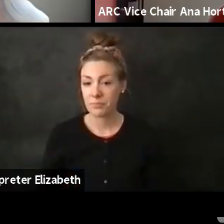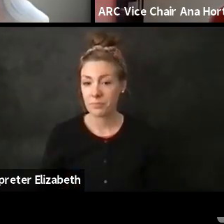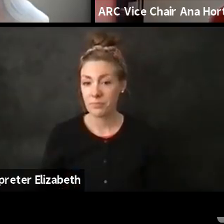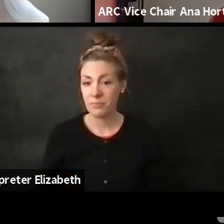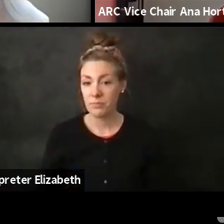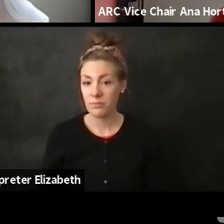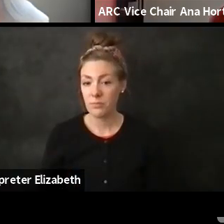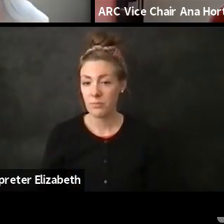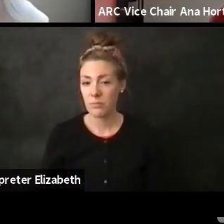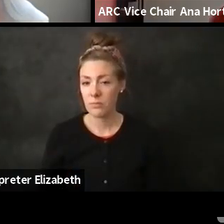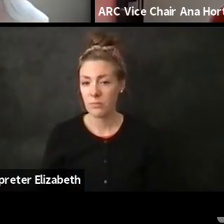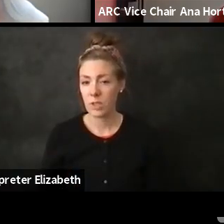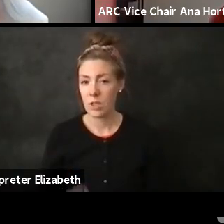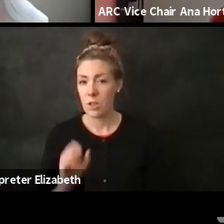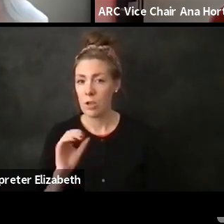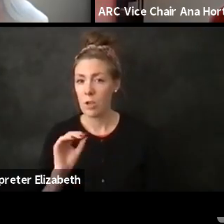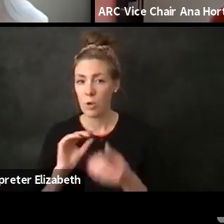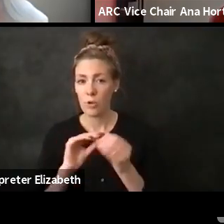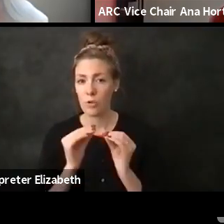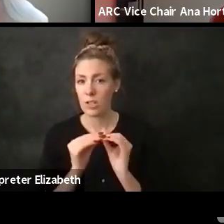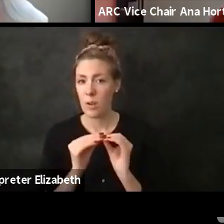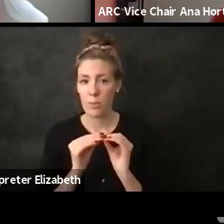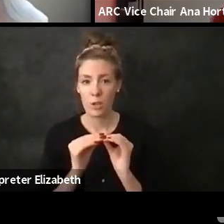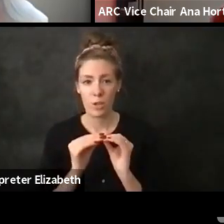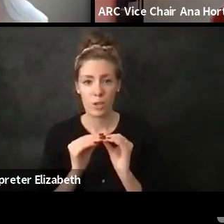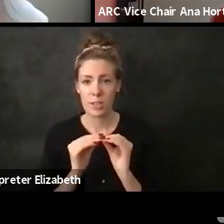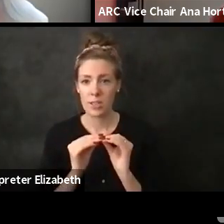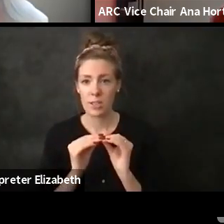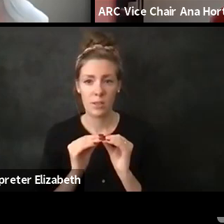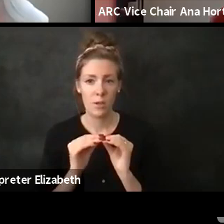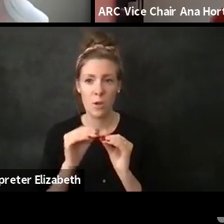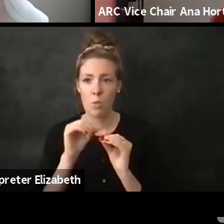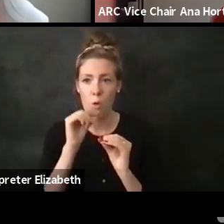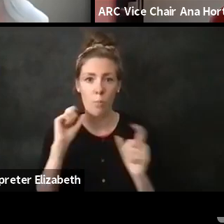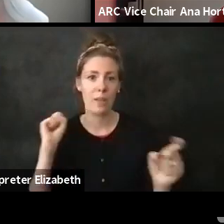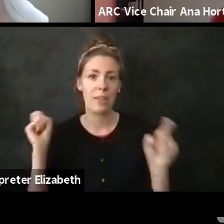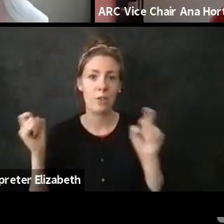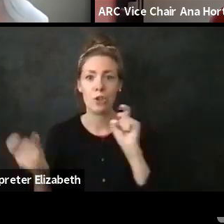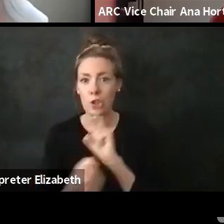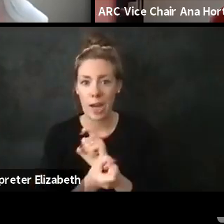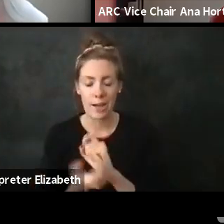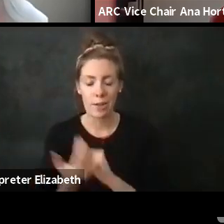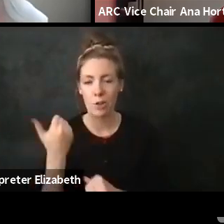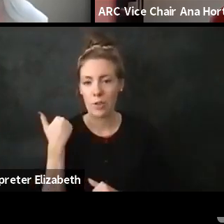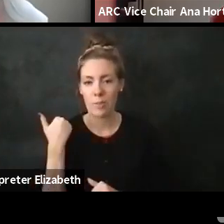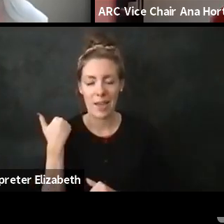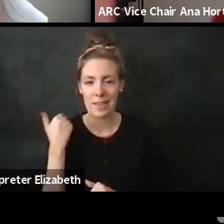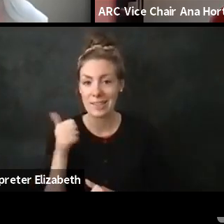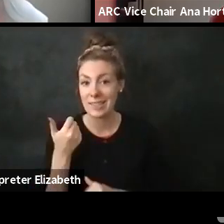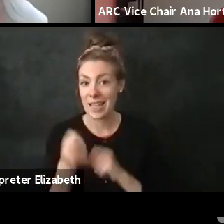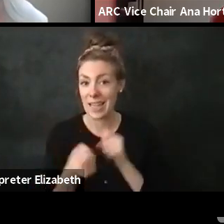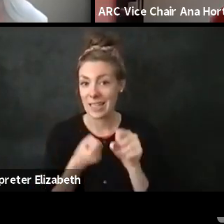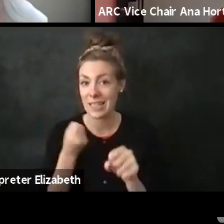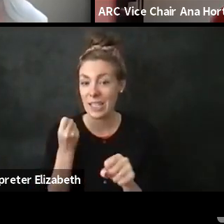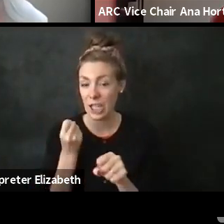So there aren't, those numbers aren't drastically changed over the last 10 years